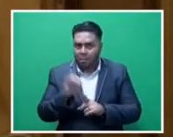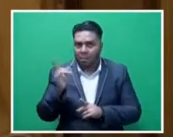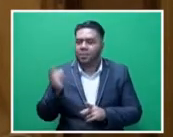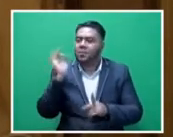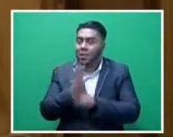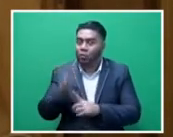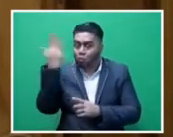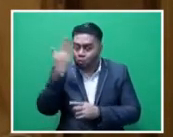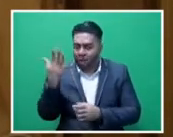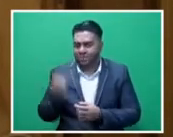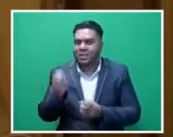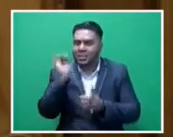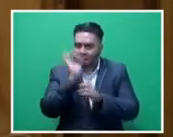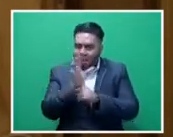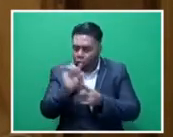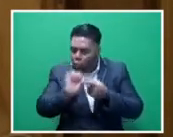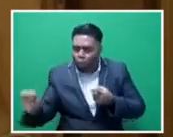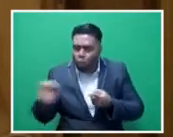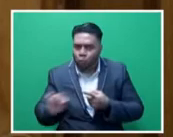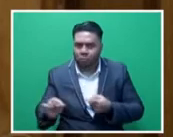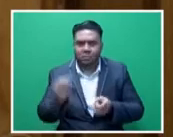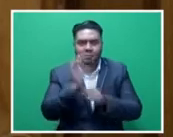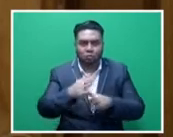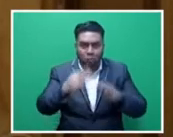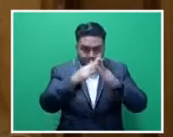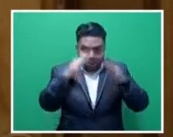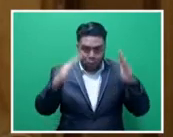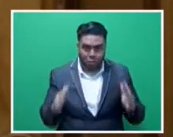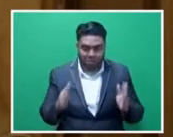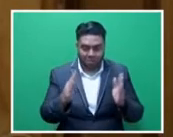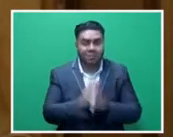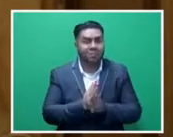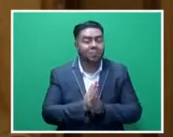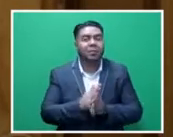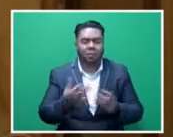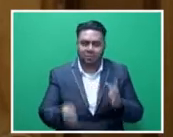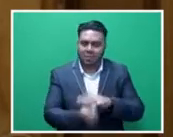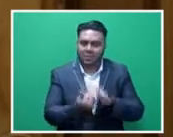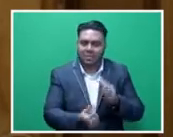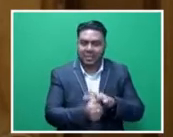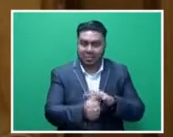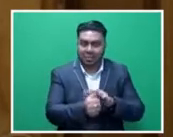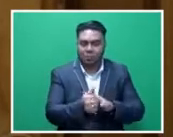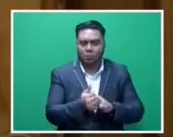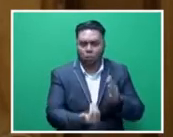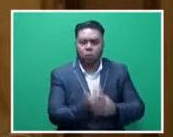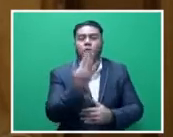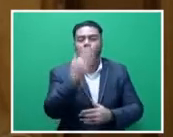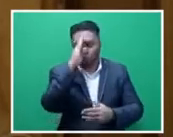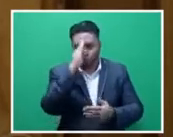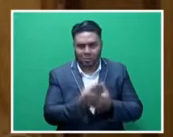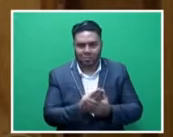special grants. Special schools have set up buildings which are accessible to the students. And these grants are more than what the